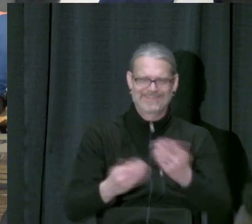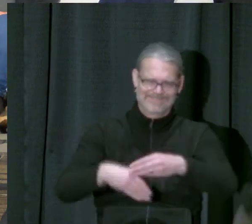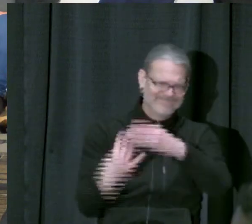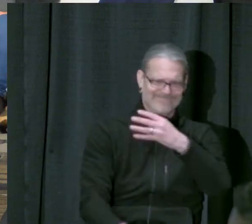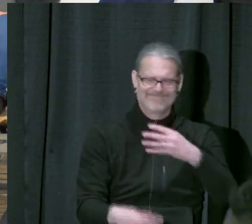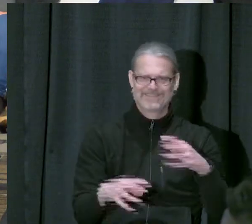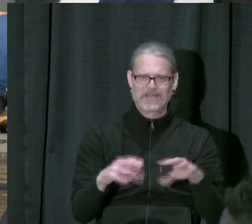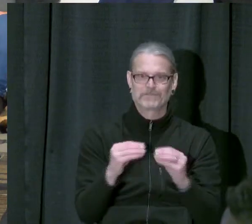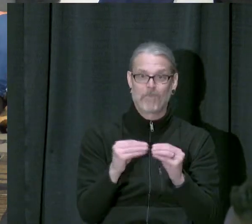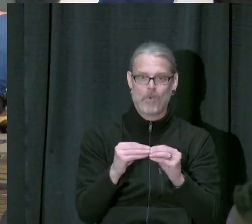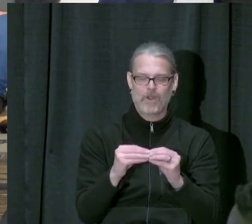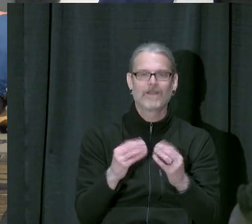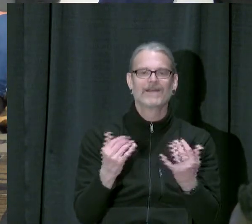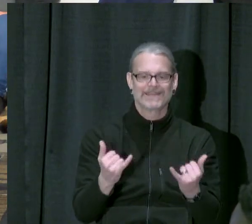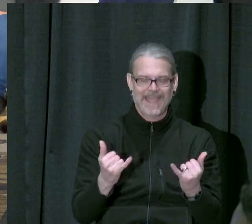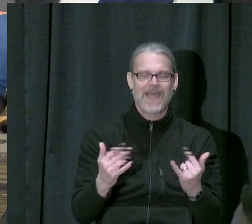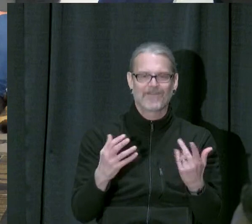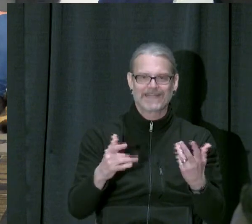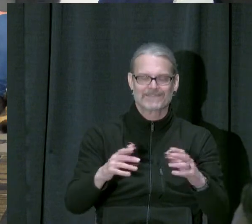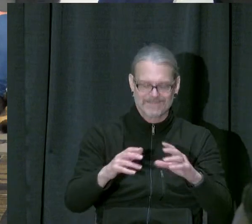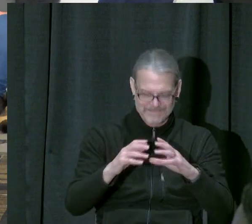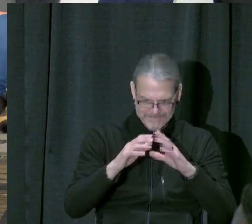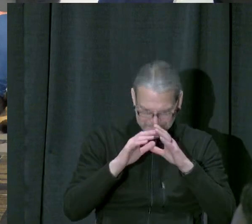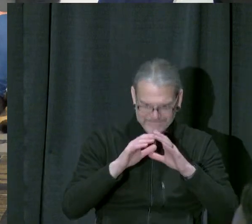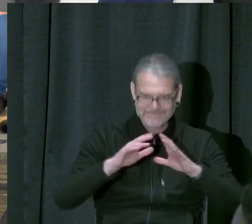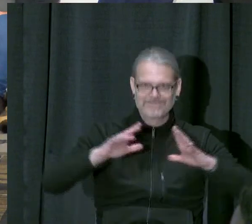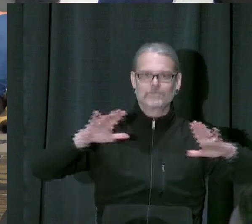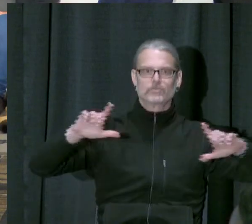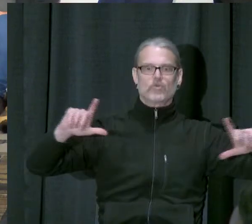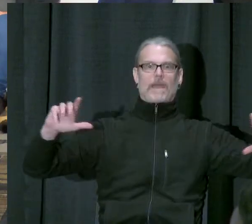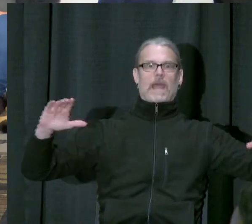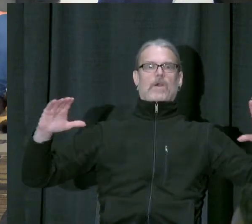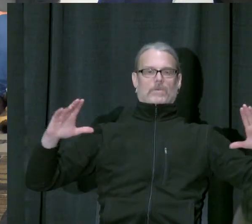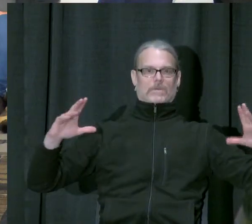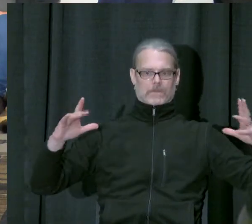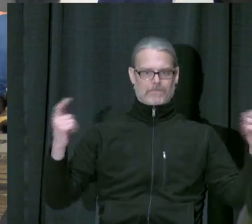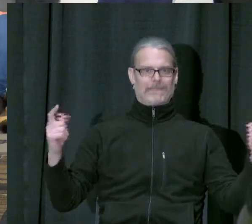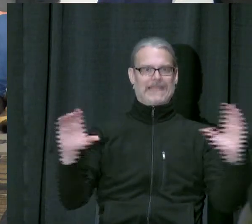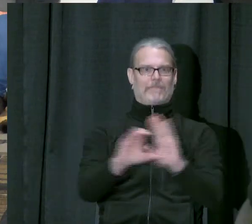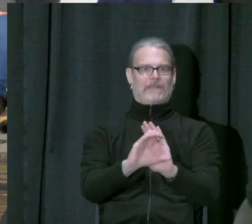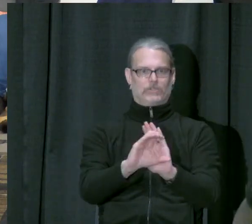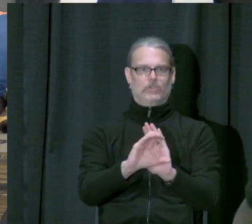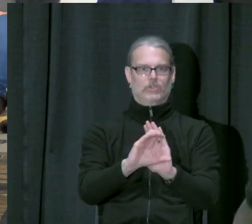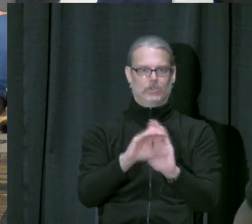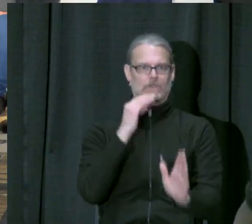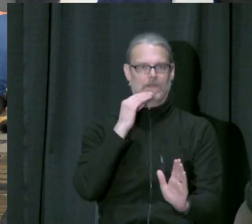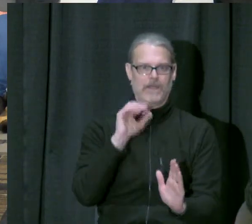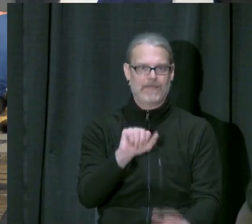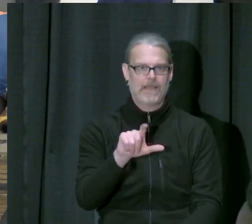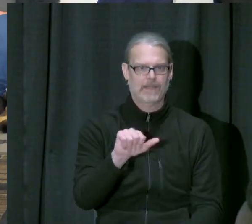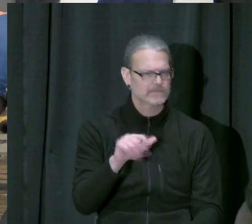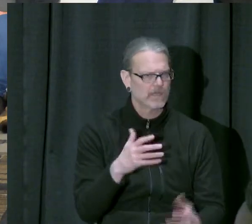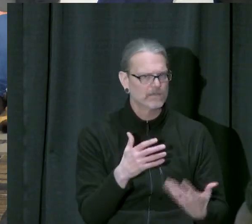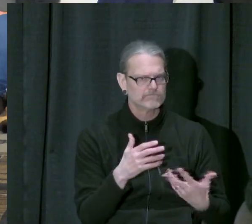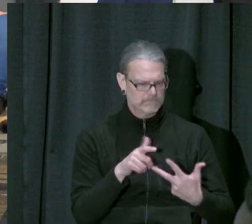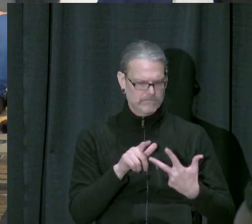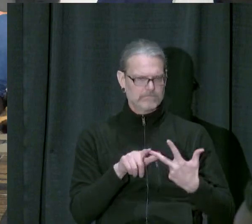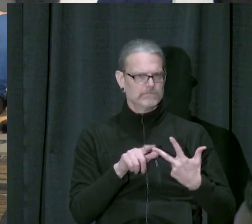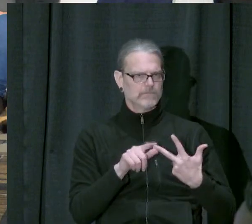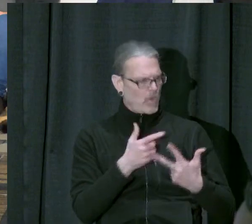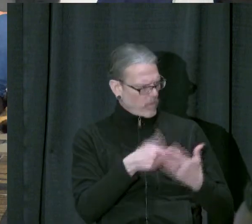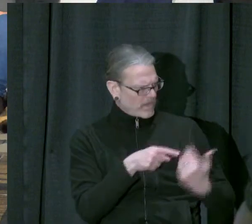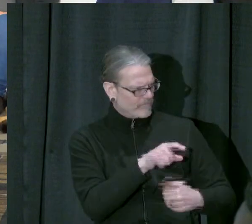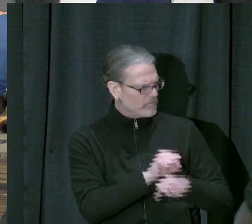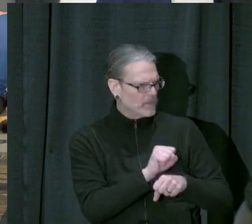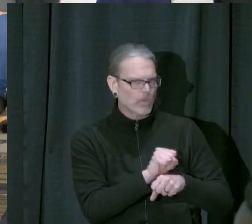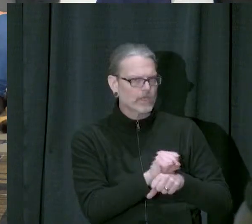zoom out to the bigger picture of Alexa. Juliana, what kind of cool features have you been working on